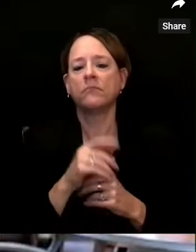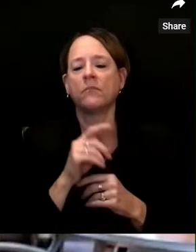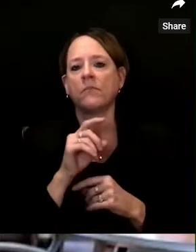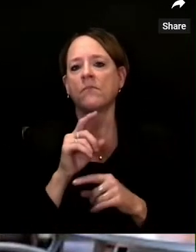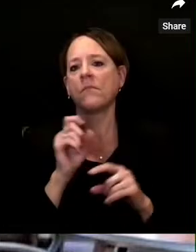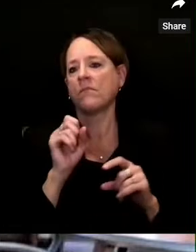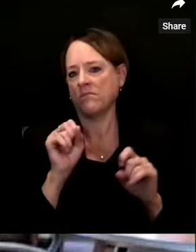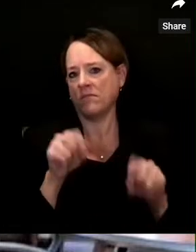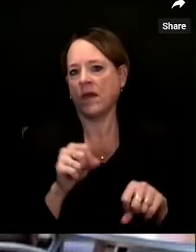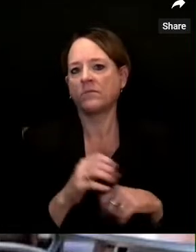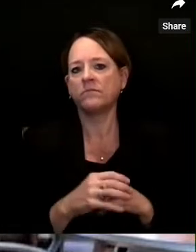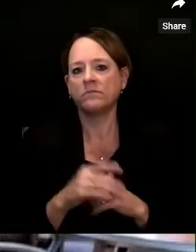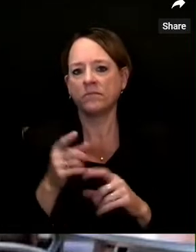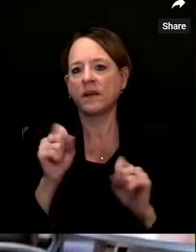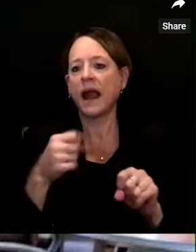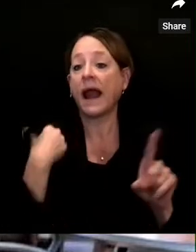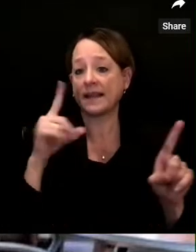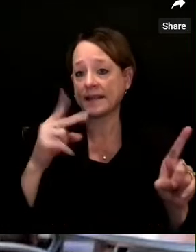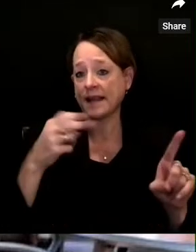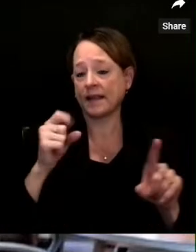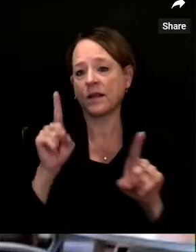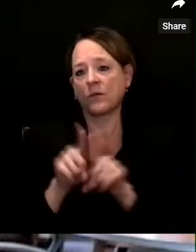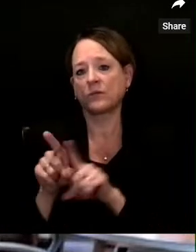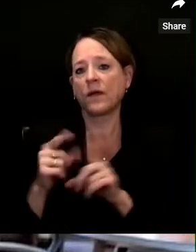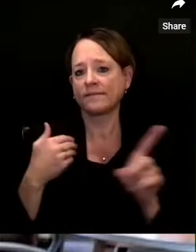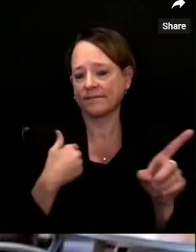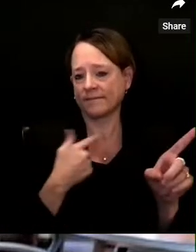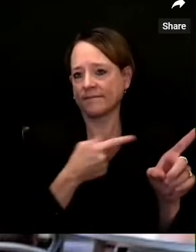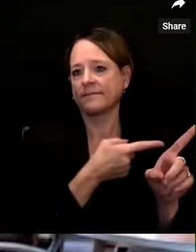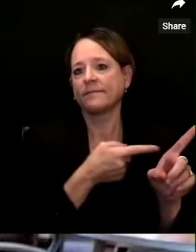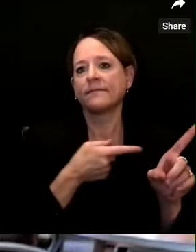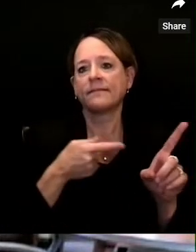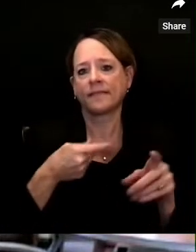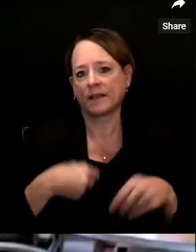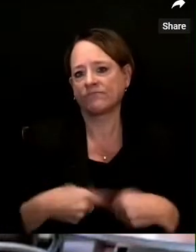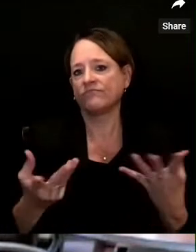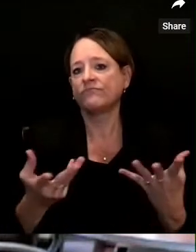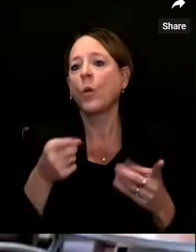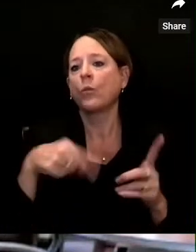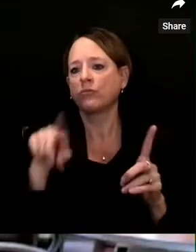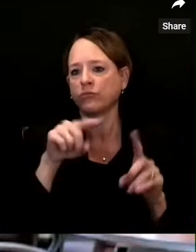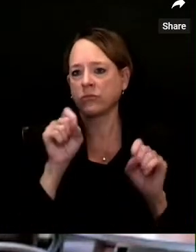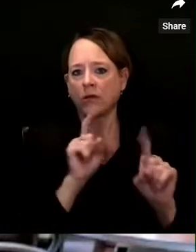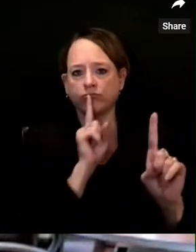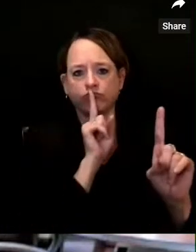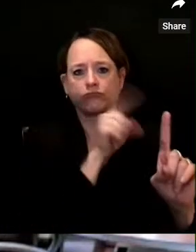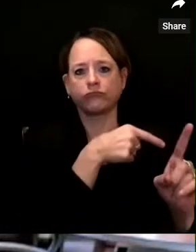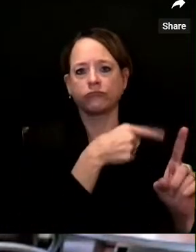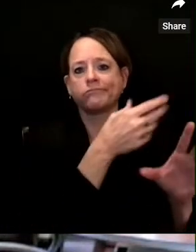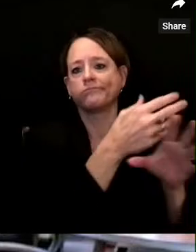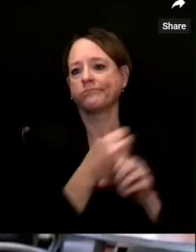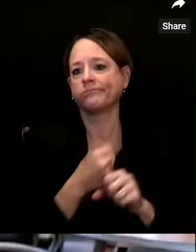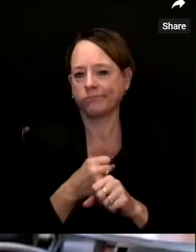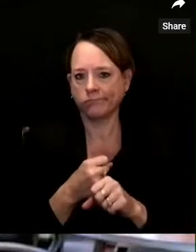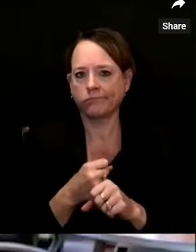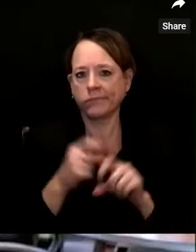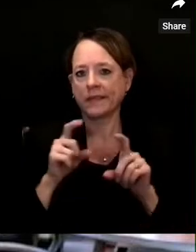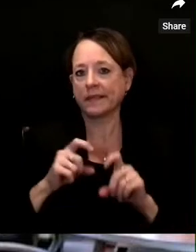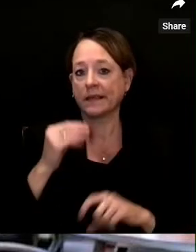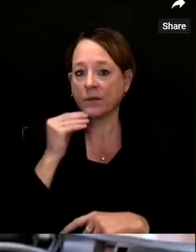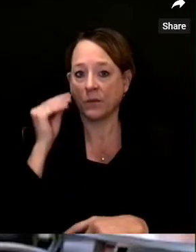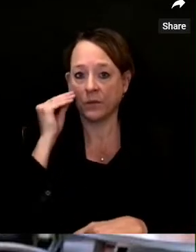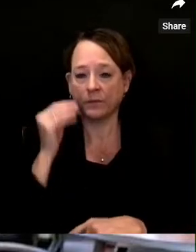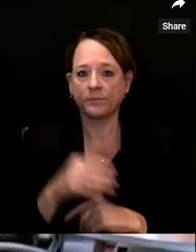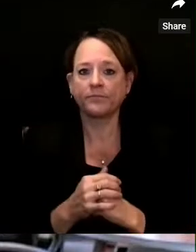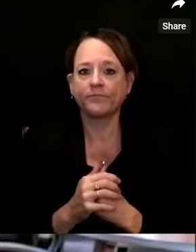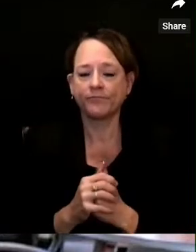Health Services website. For PCR tests, that sort of gold standard of test, it does take a